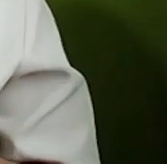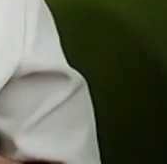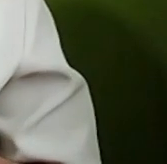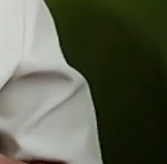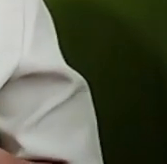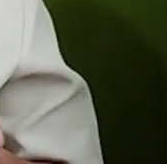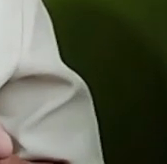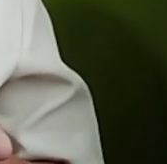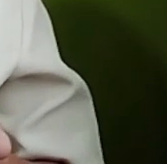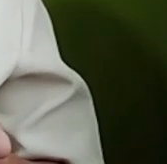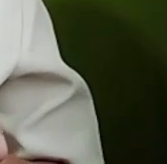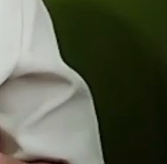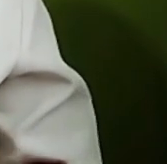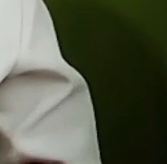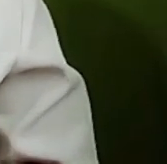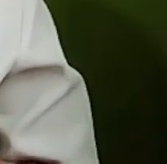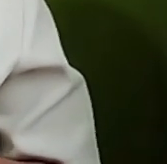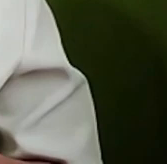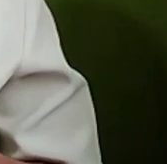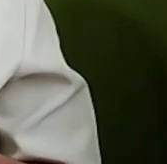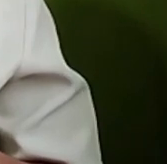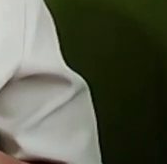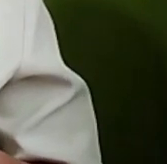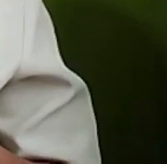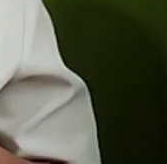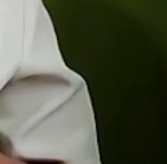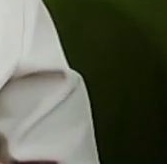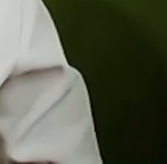things, elements.